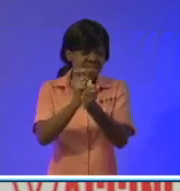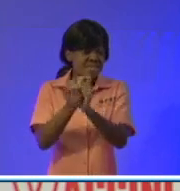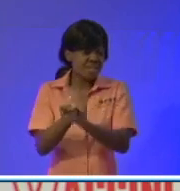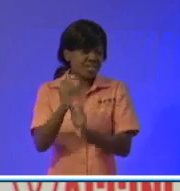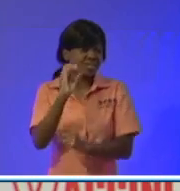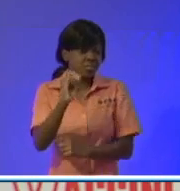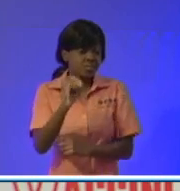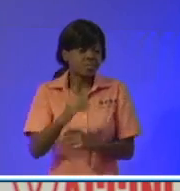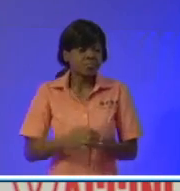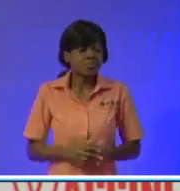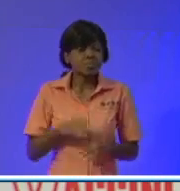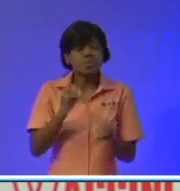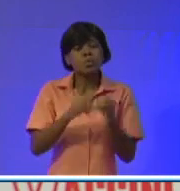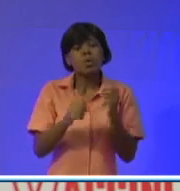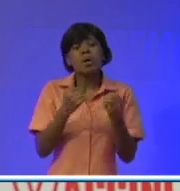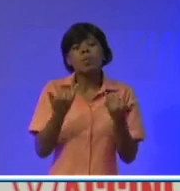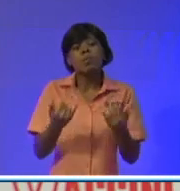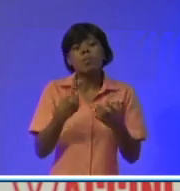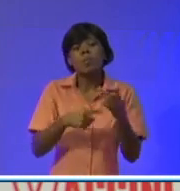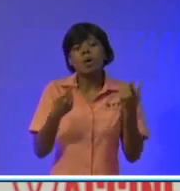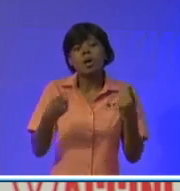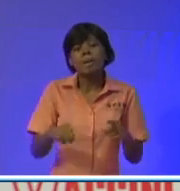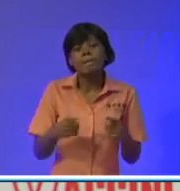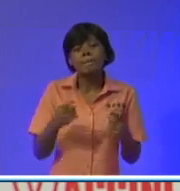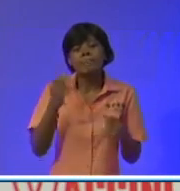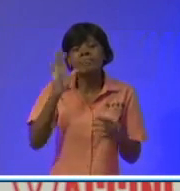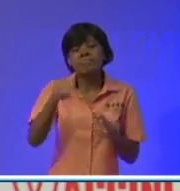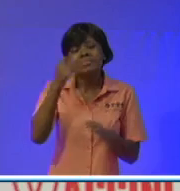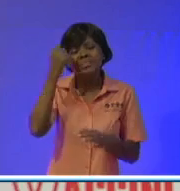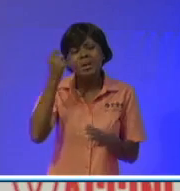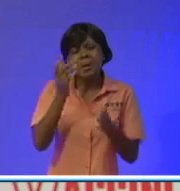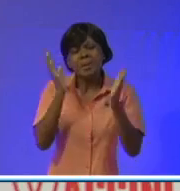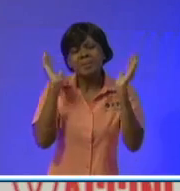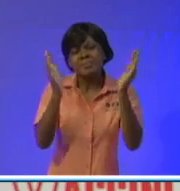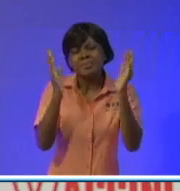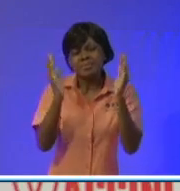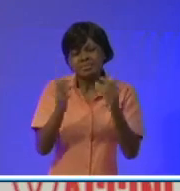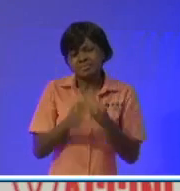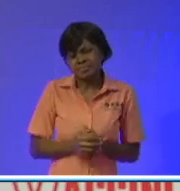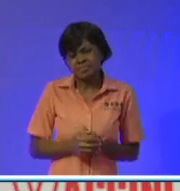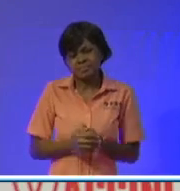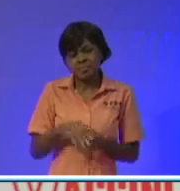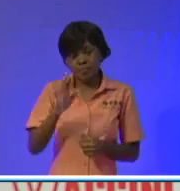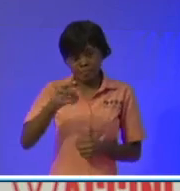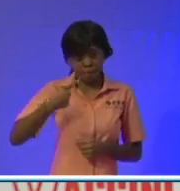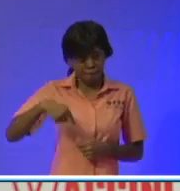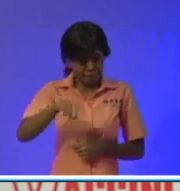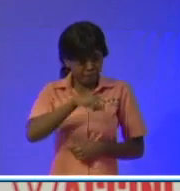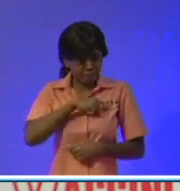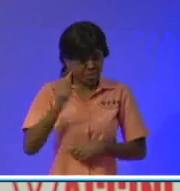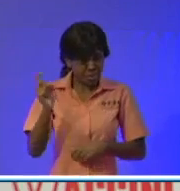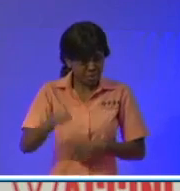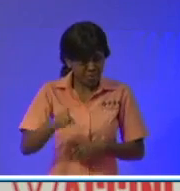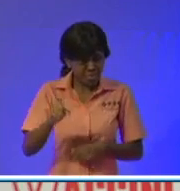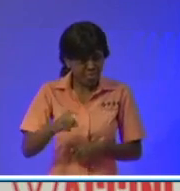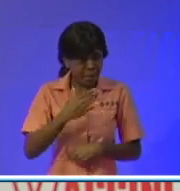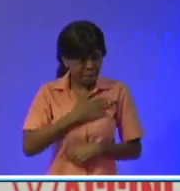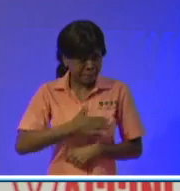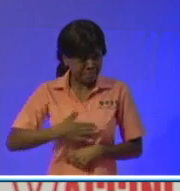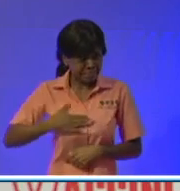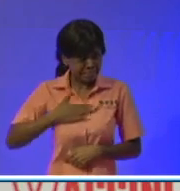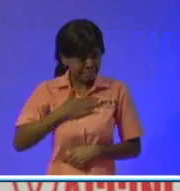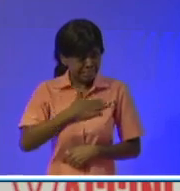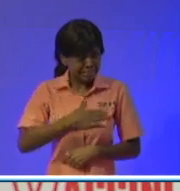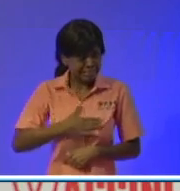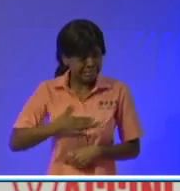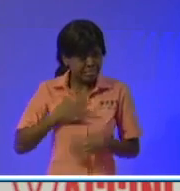Omicron, was that of vigilance. We need to be vigilant. The vaccinated, you